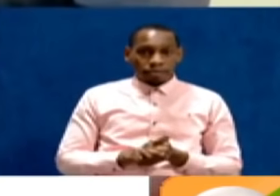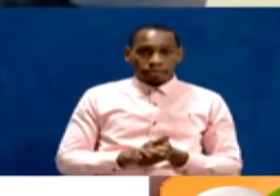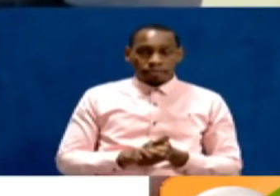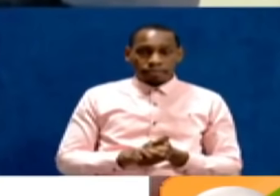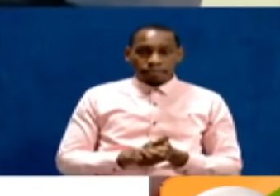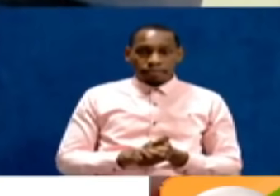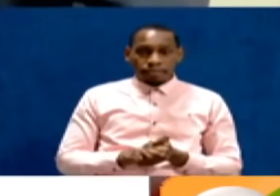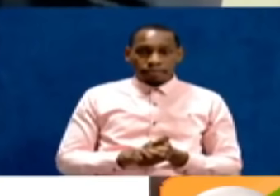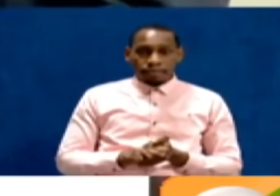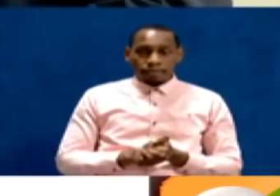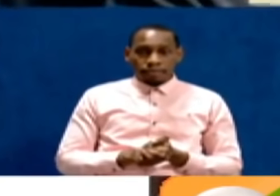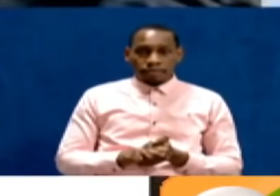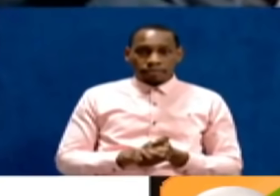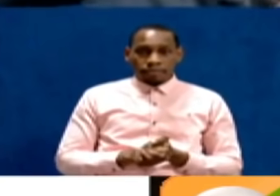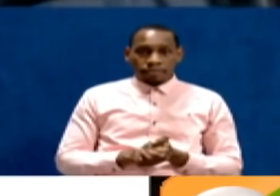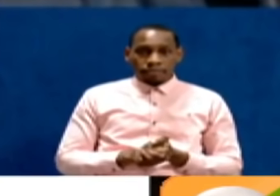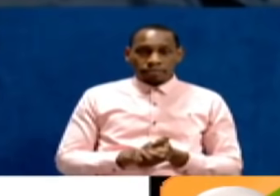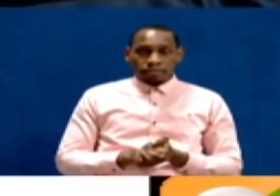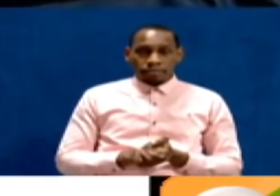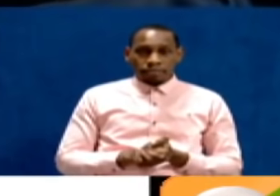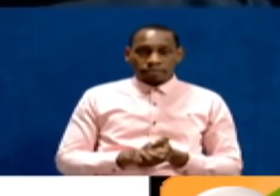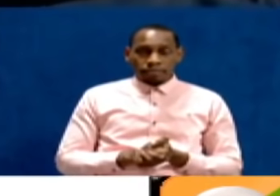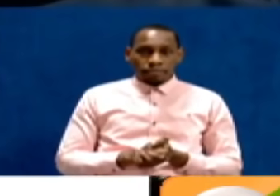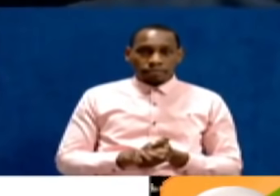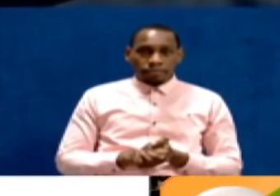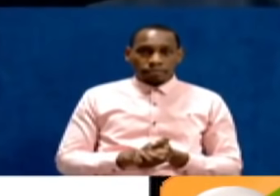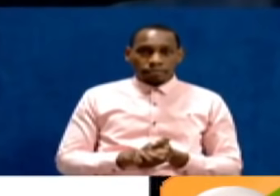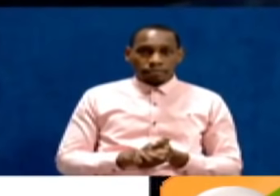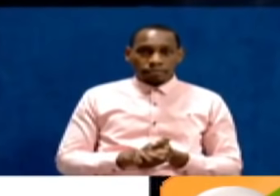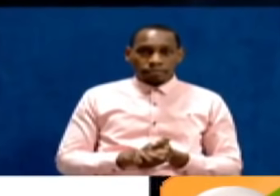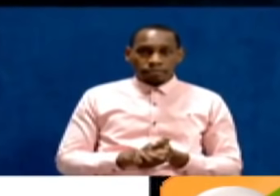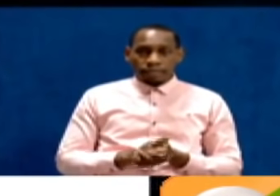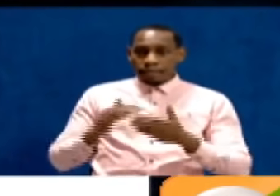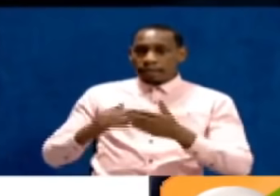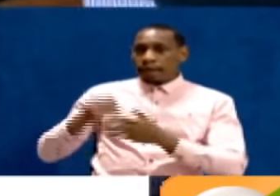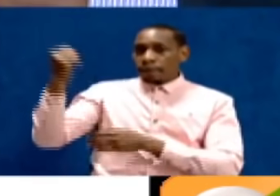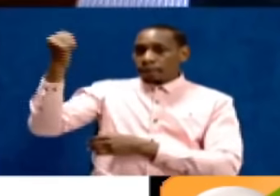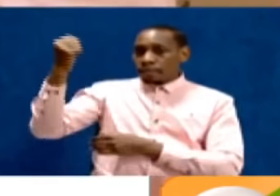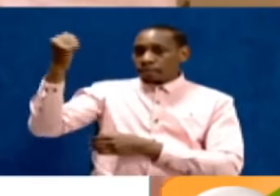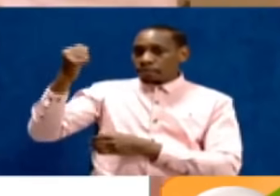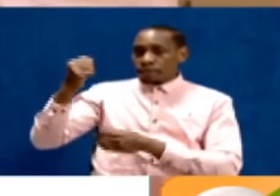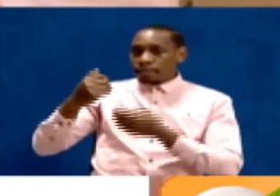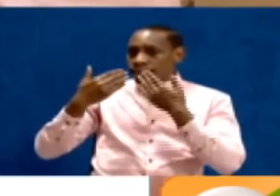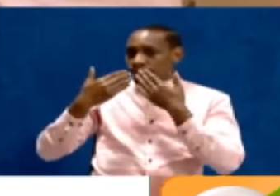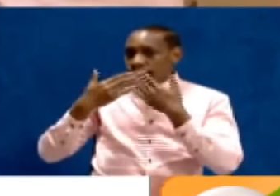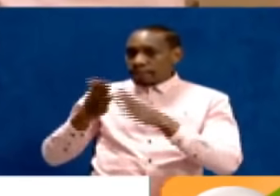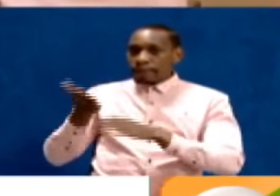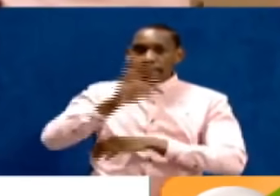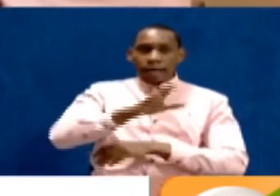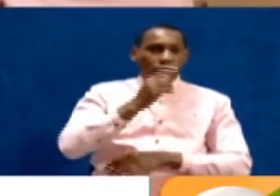after you've gone through the rigorous aspects of our politics, you have to go back